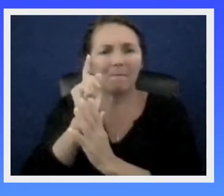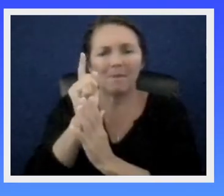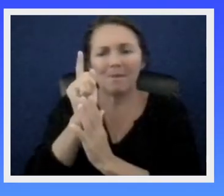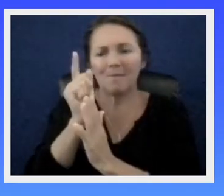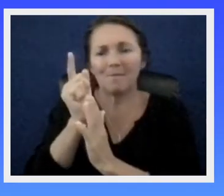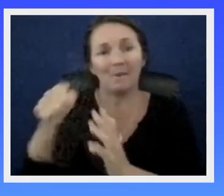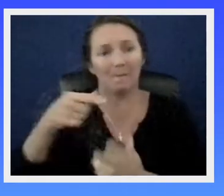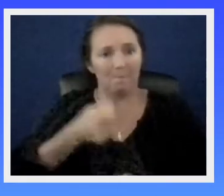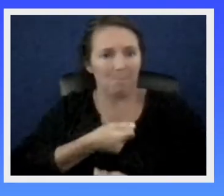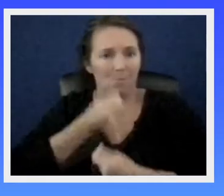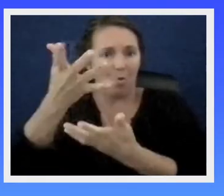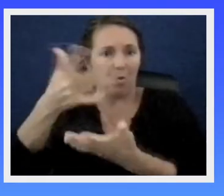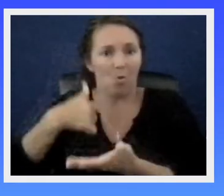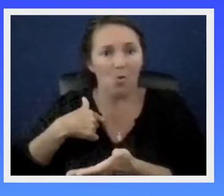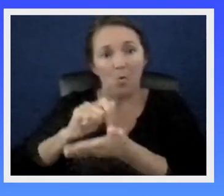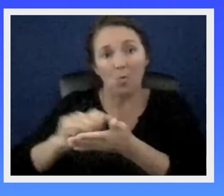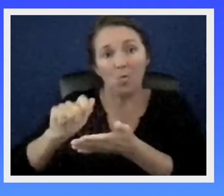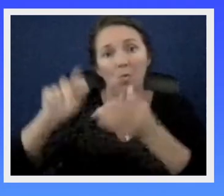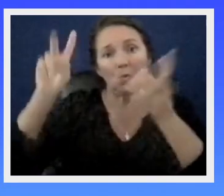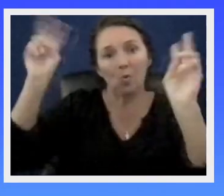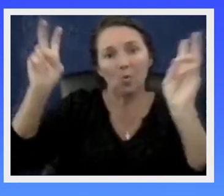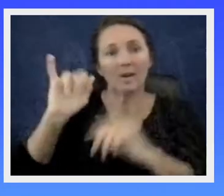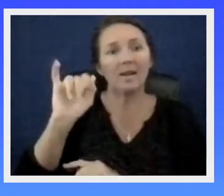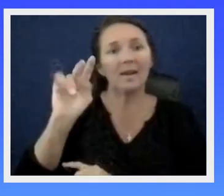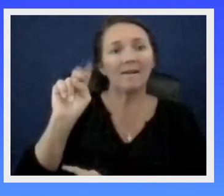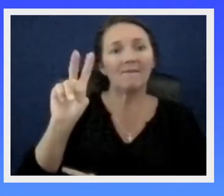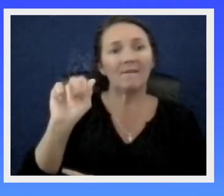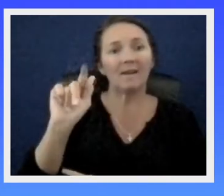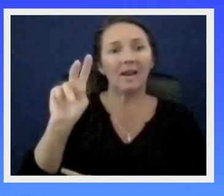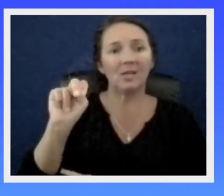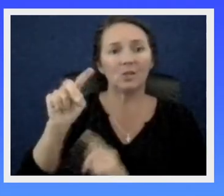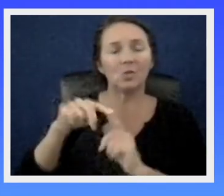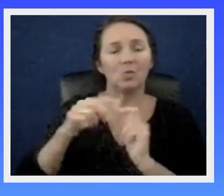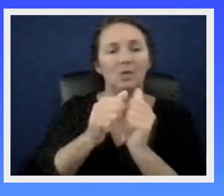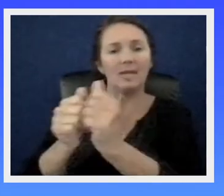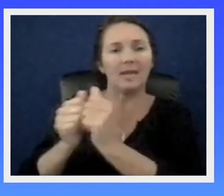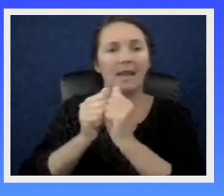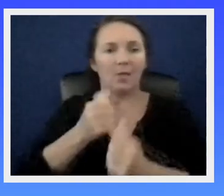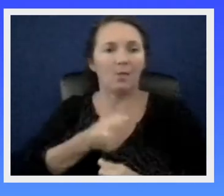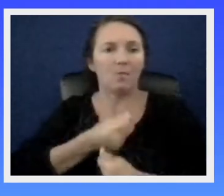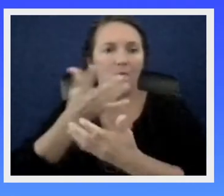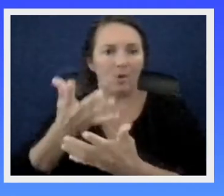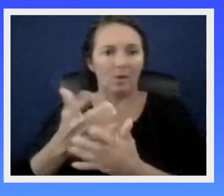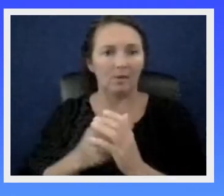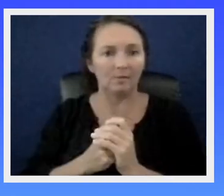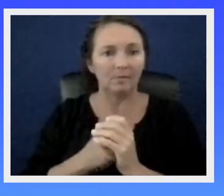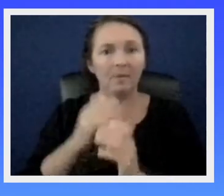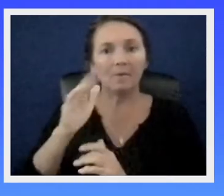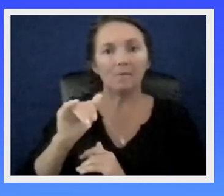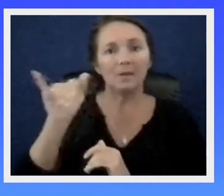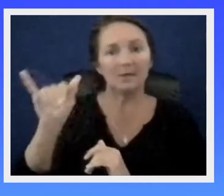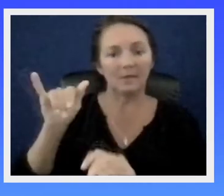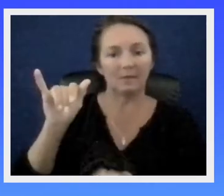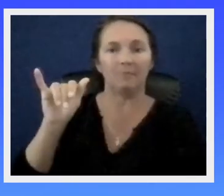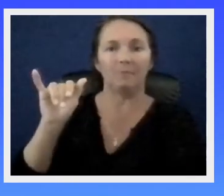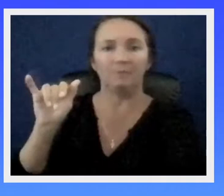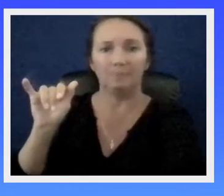just wrote titled Invocation to Together Breath, after Arundhati Roy and M. Jackie Alexander.